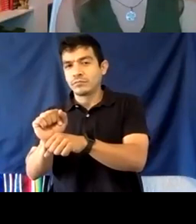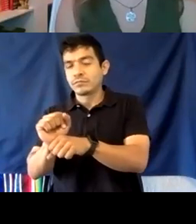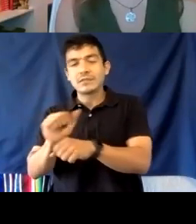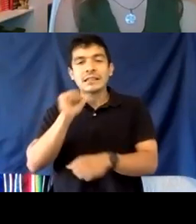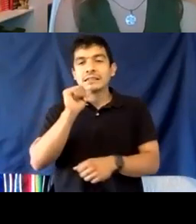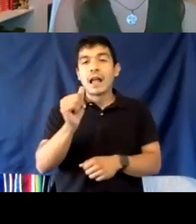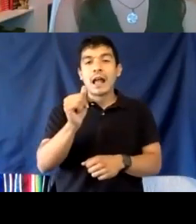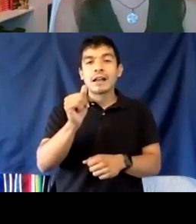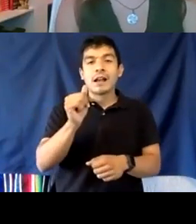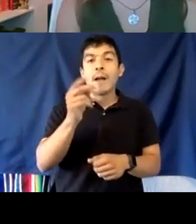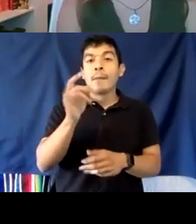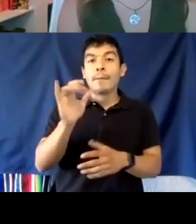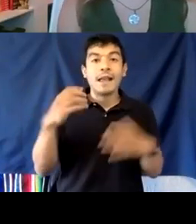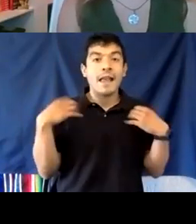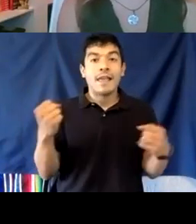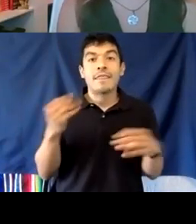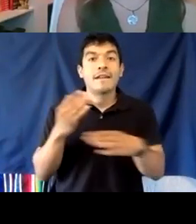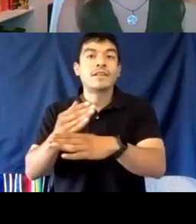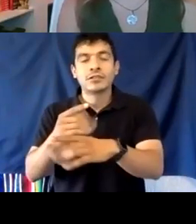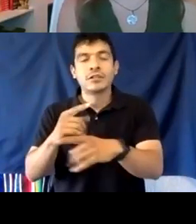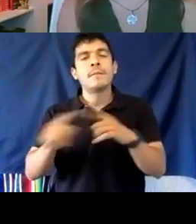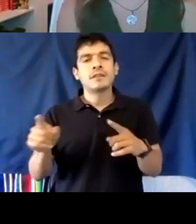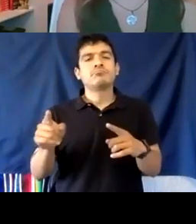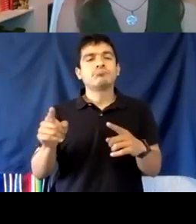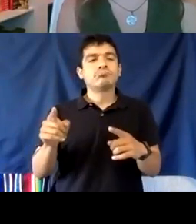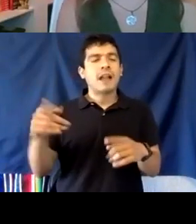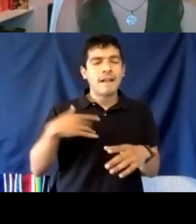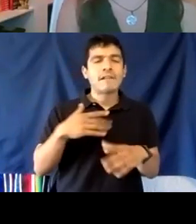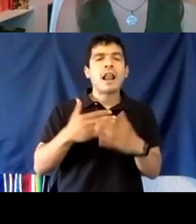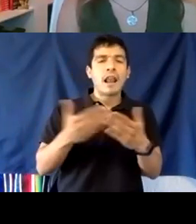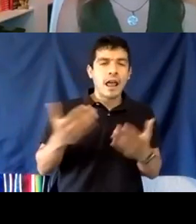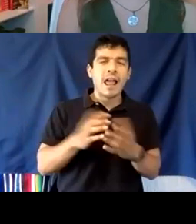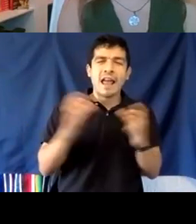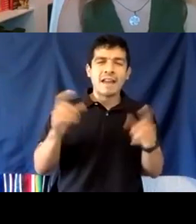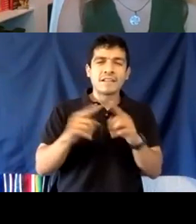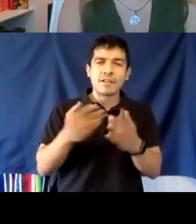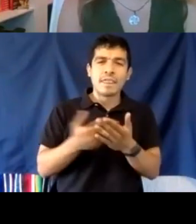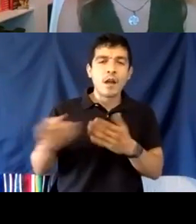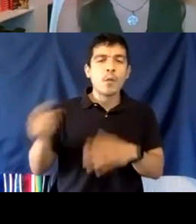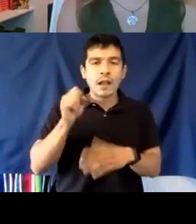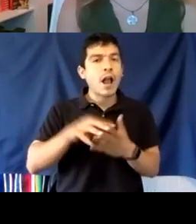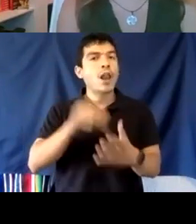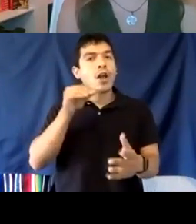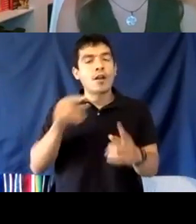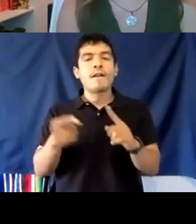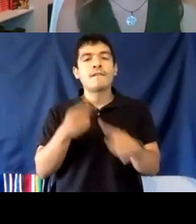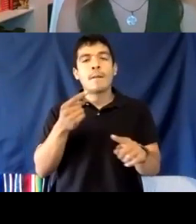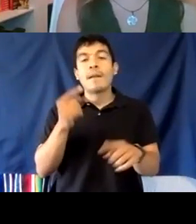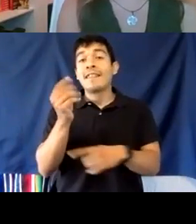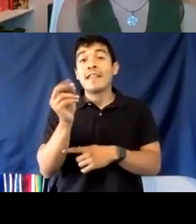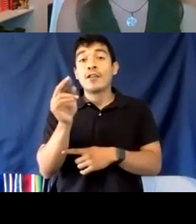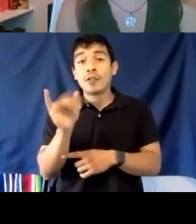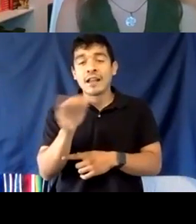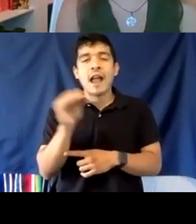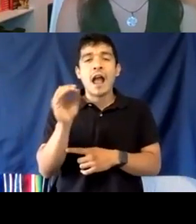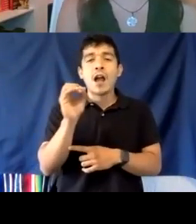health intervention, but there's a lot of things that we can know from theories and